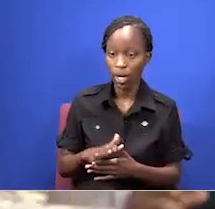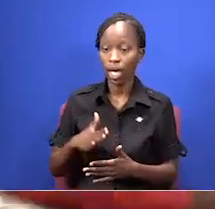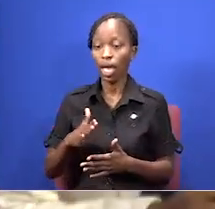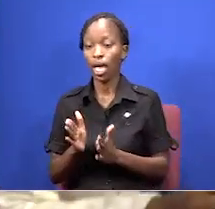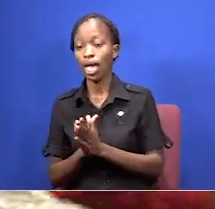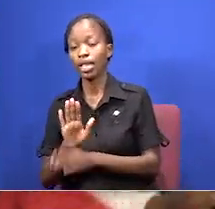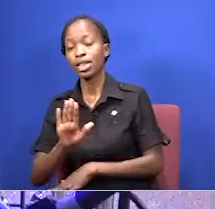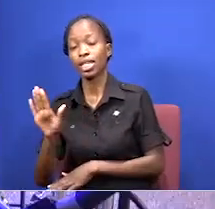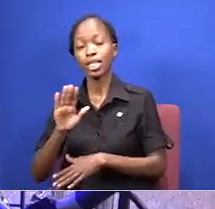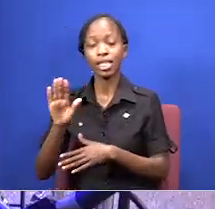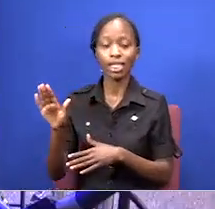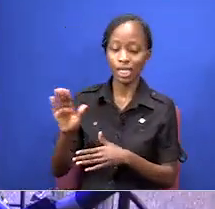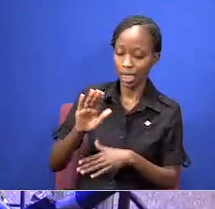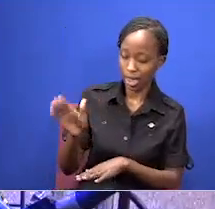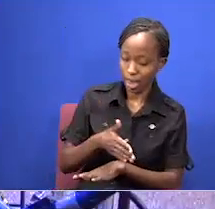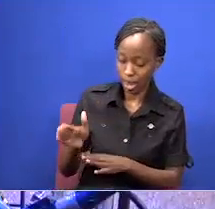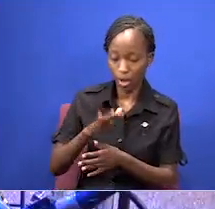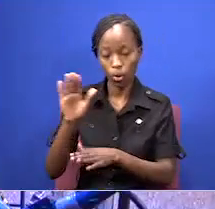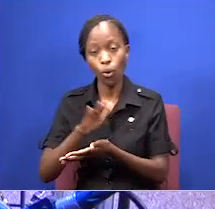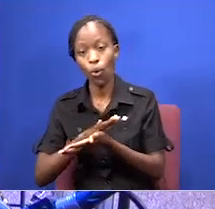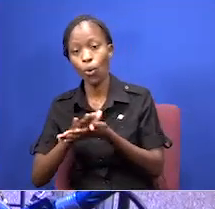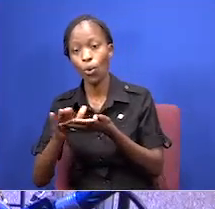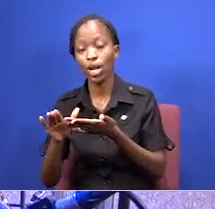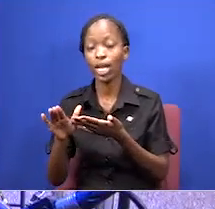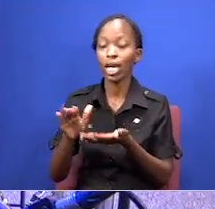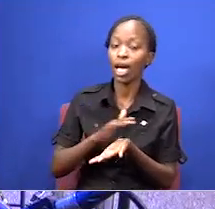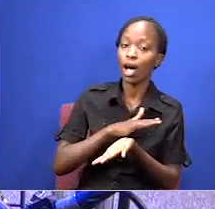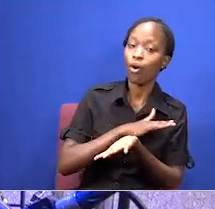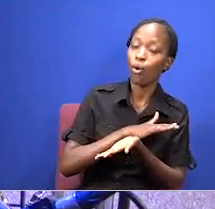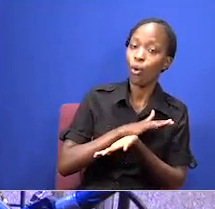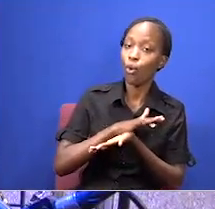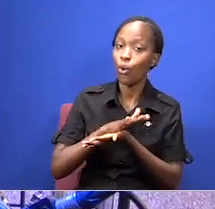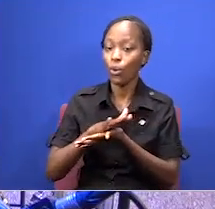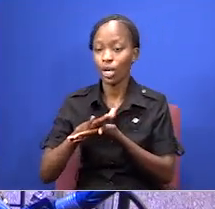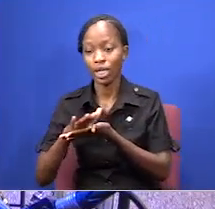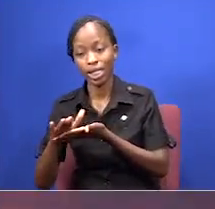They sing holy, holy. They sing holy,